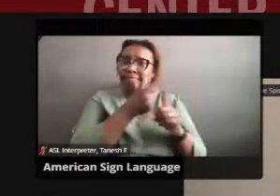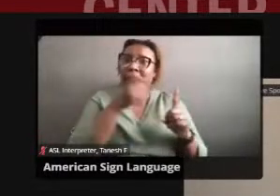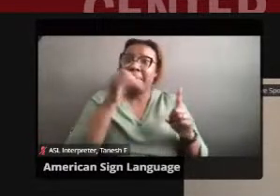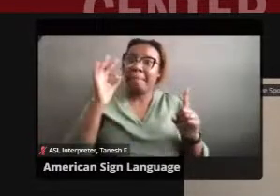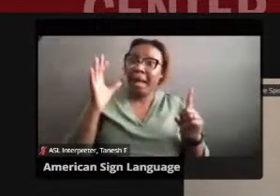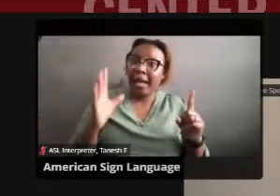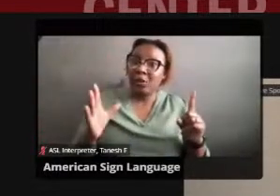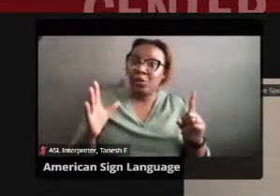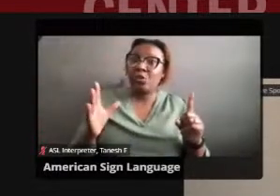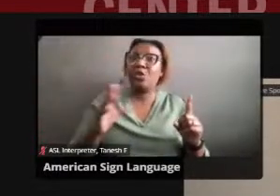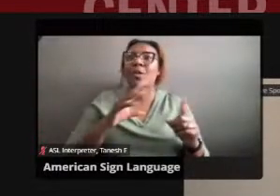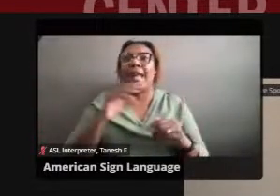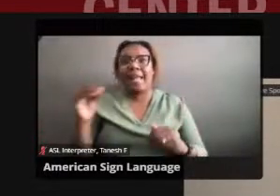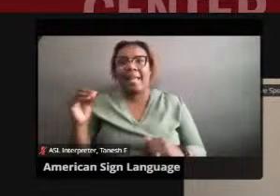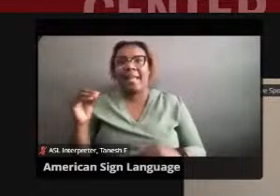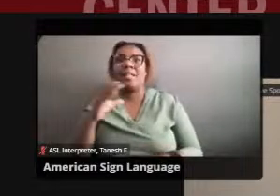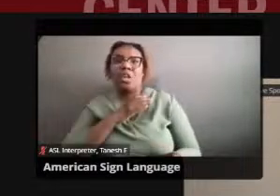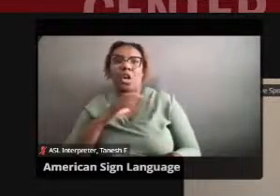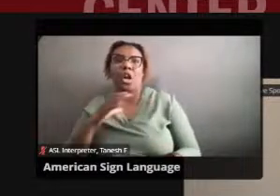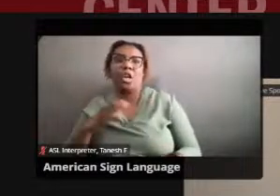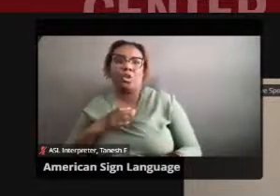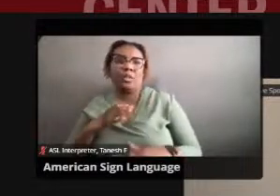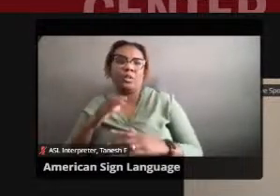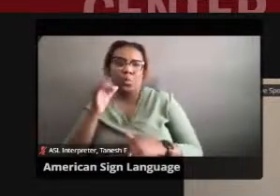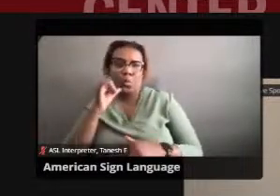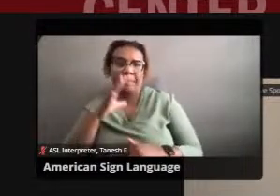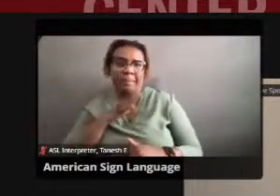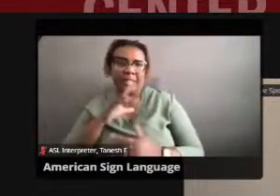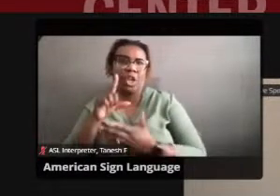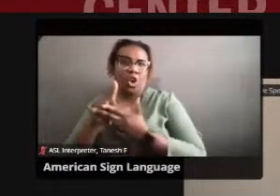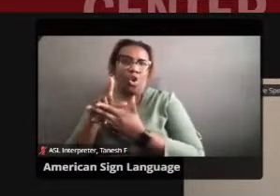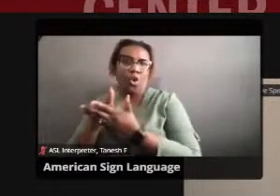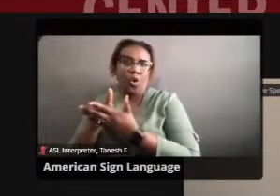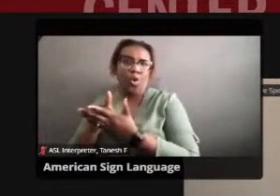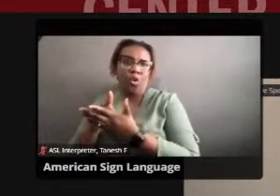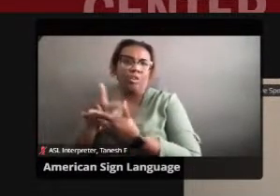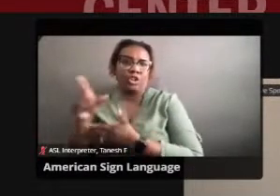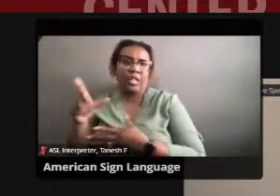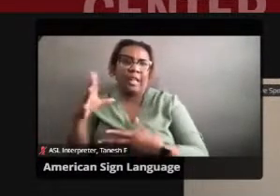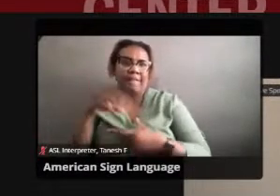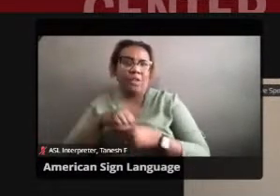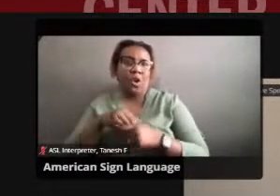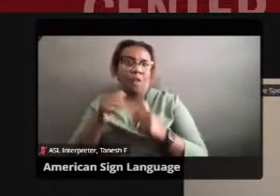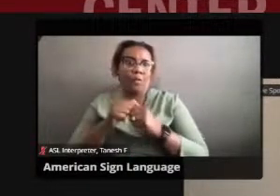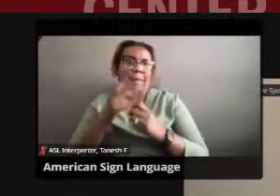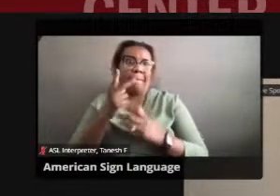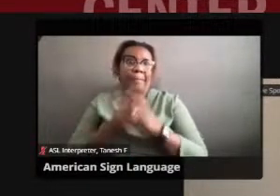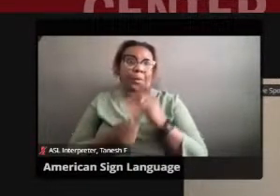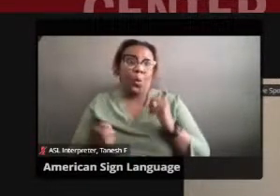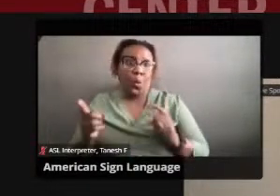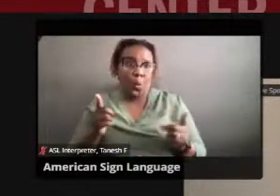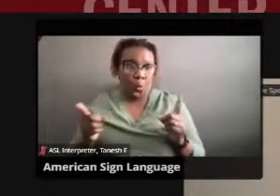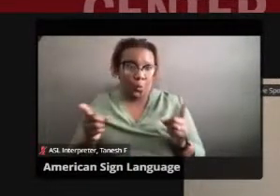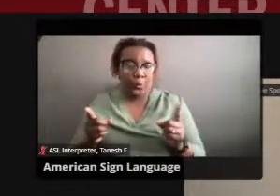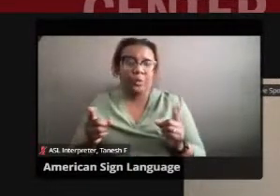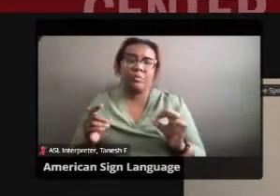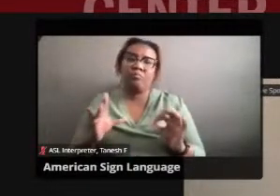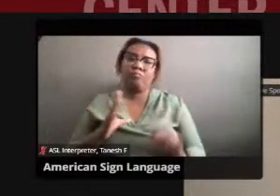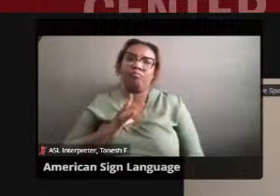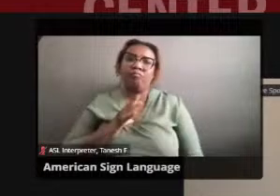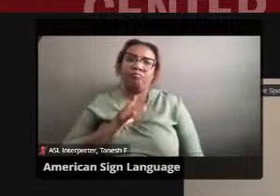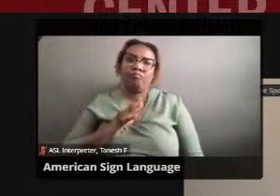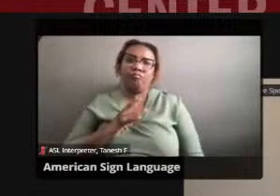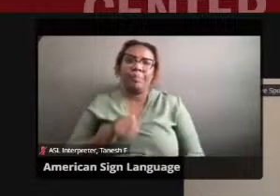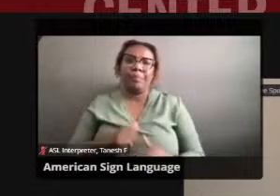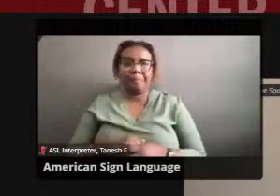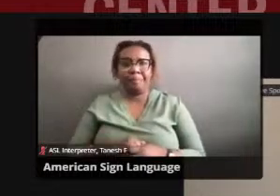well as a legislative leader. We don't say that enough, that she's grounded and rooted well. I'm honored to be